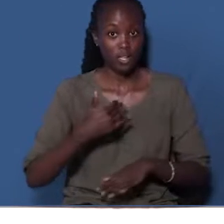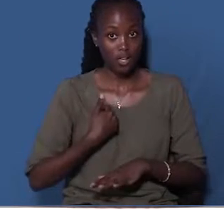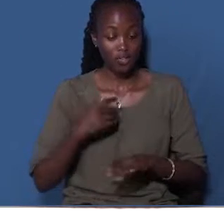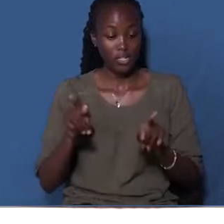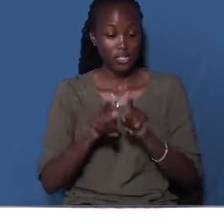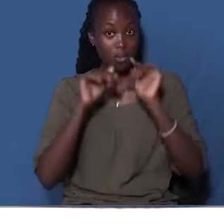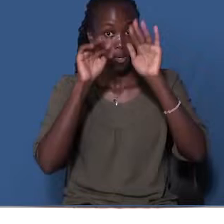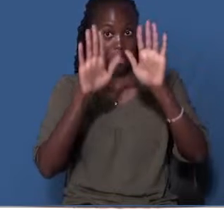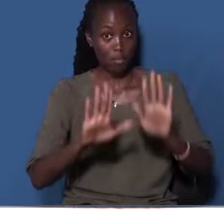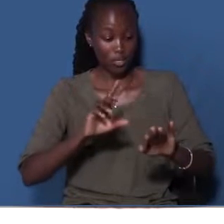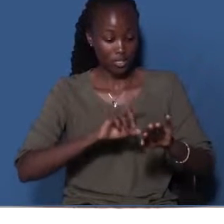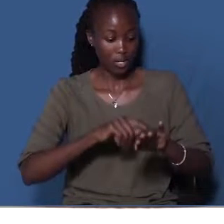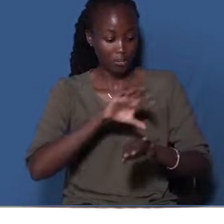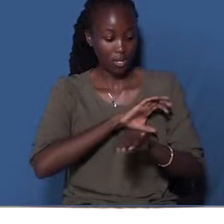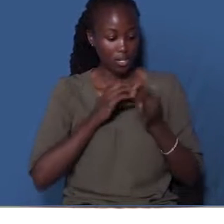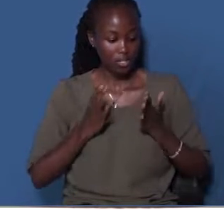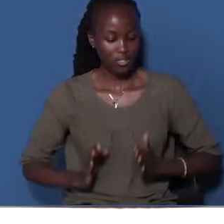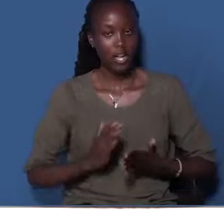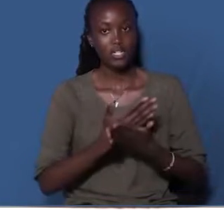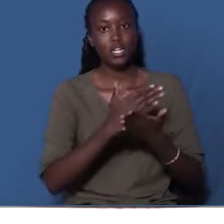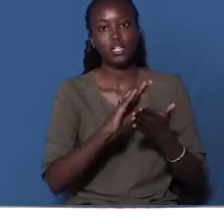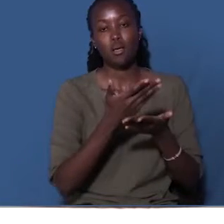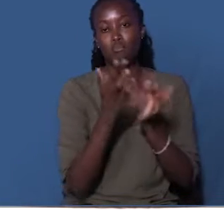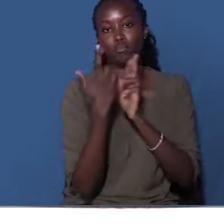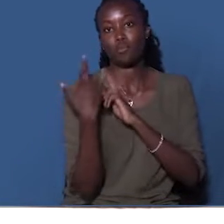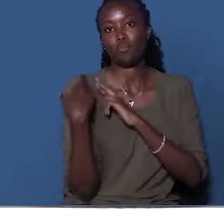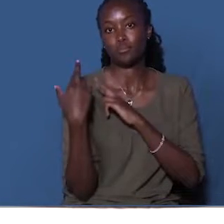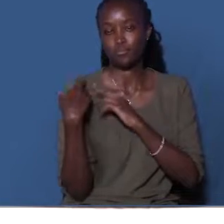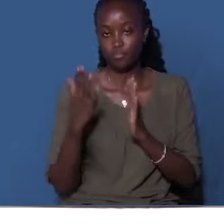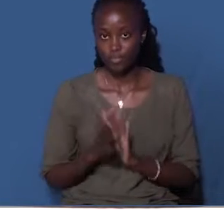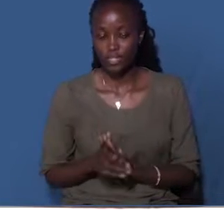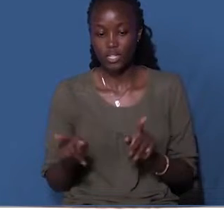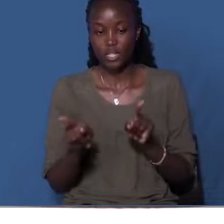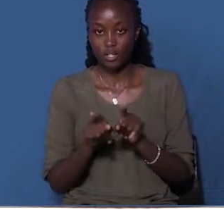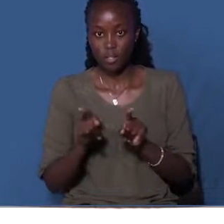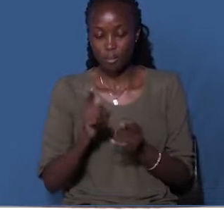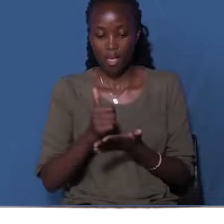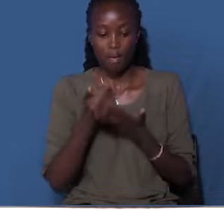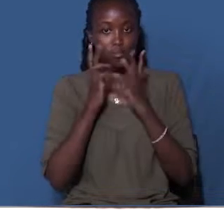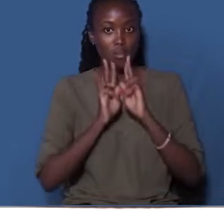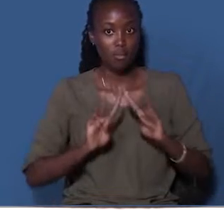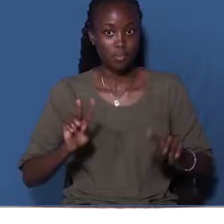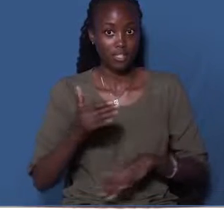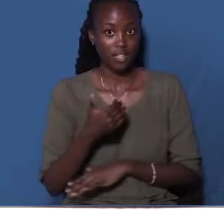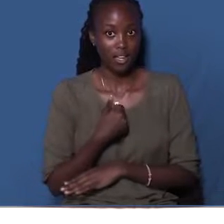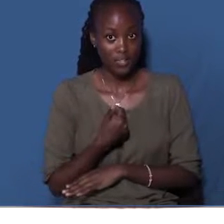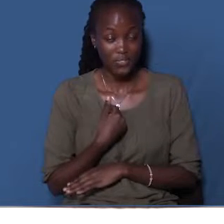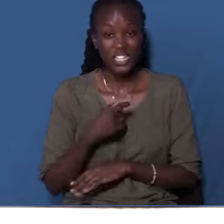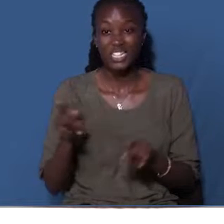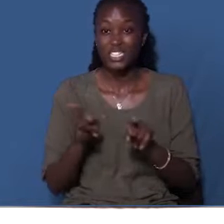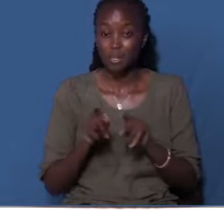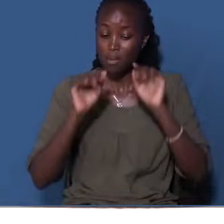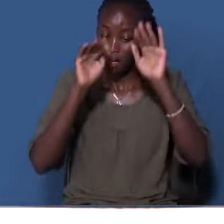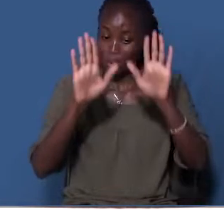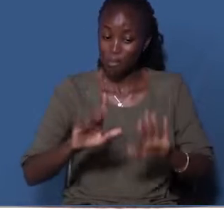for us as Christians to share the responsibility to actually bring peace among us. And especially during this season